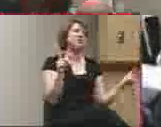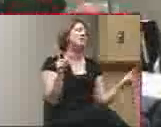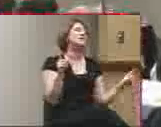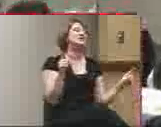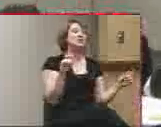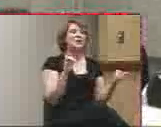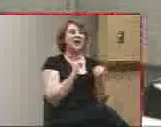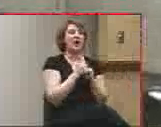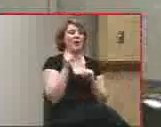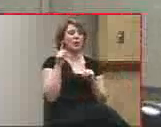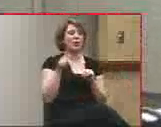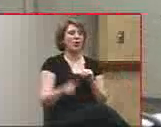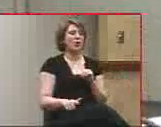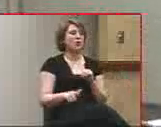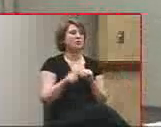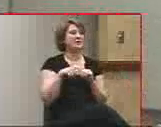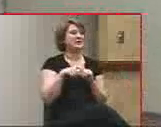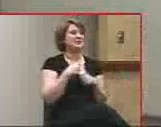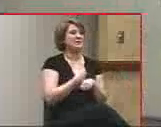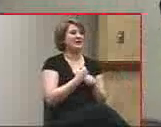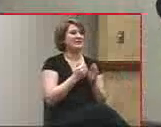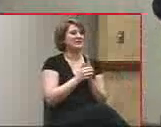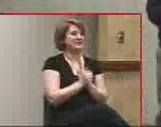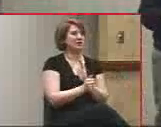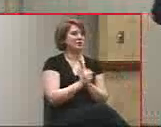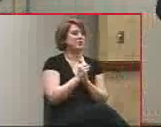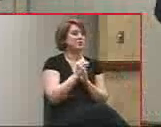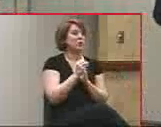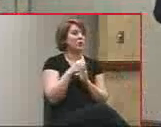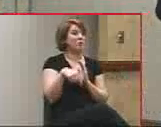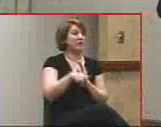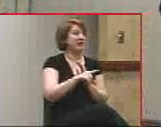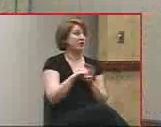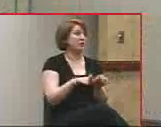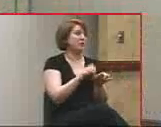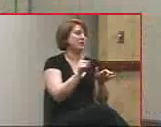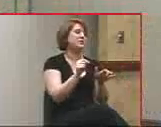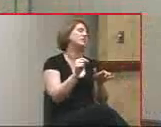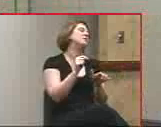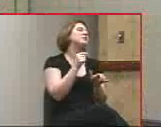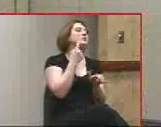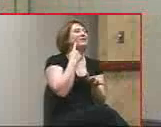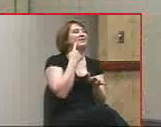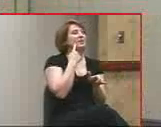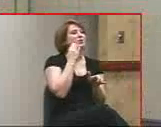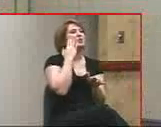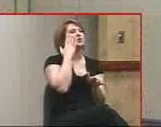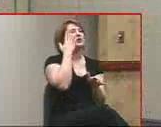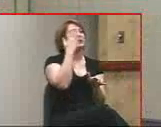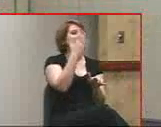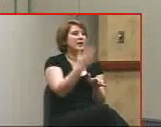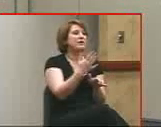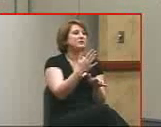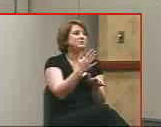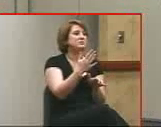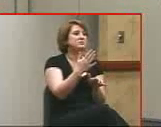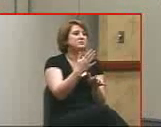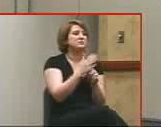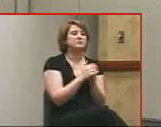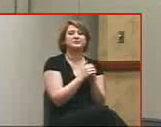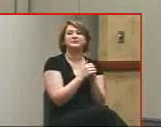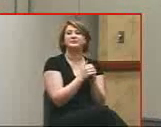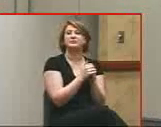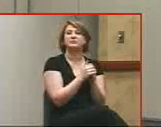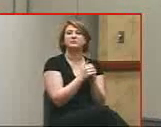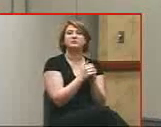have to make that first day skill in order to make sure they can do it. So I think looking ahead to all those things is really important. What